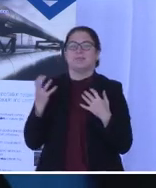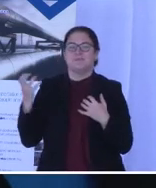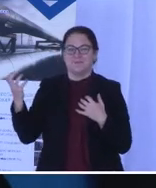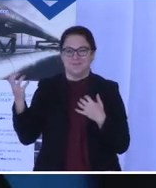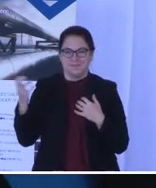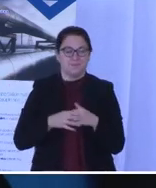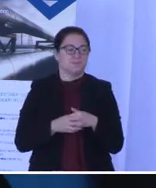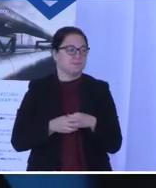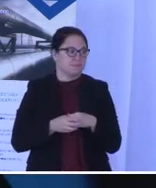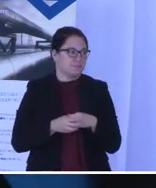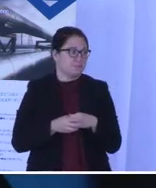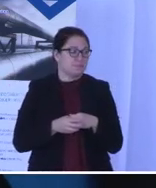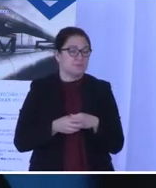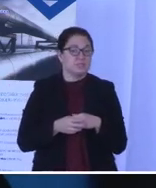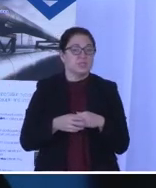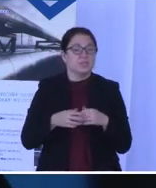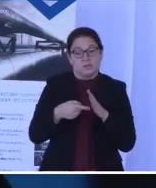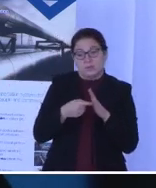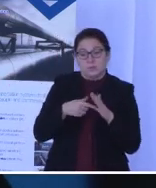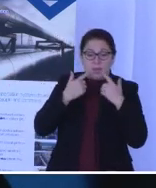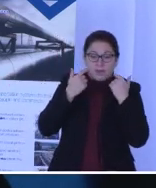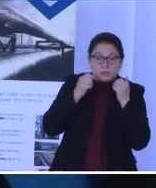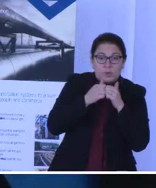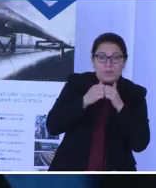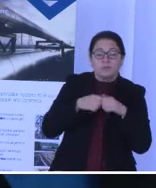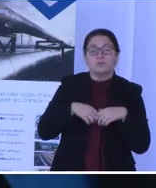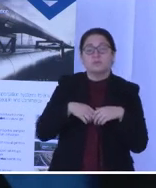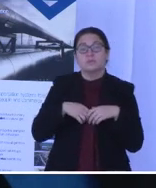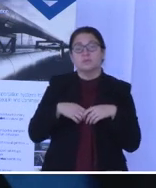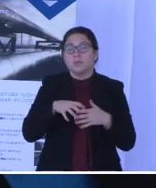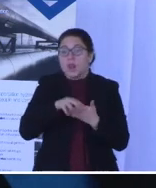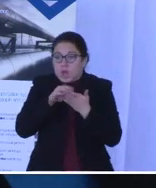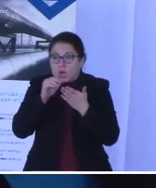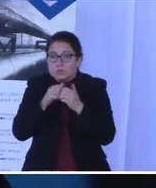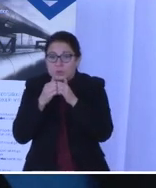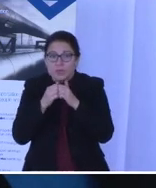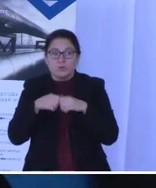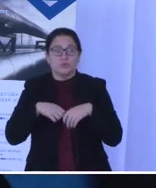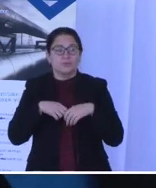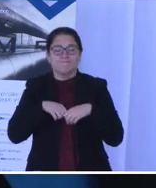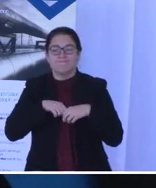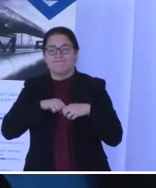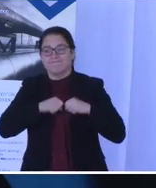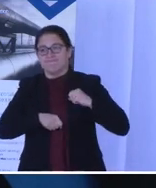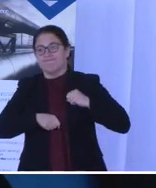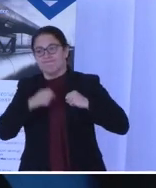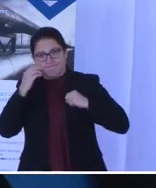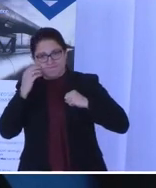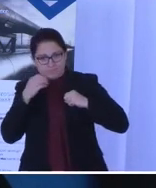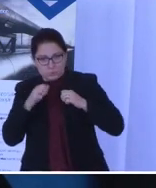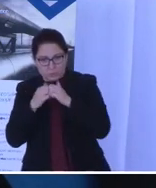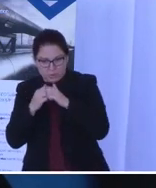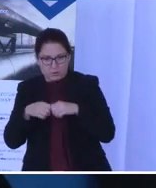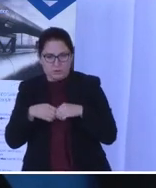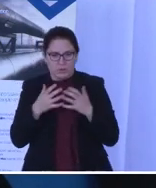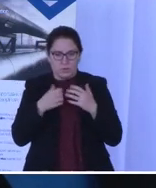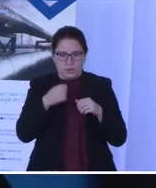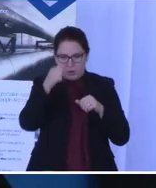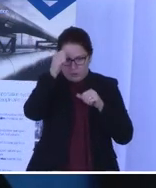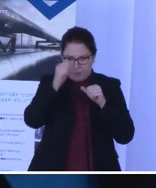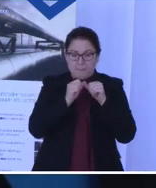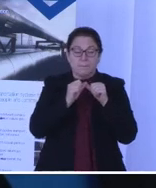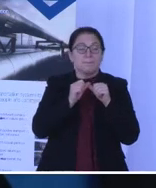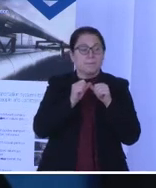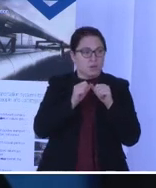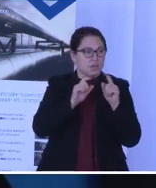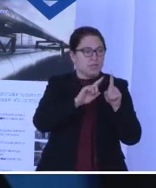we have laughed together, learned together, persevered together, and grieved together. I'd like to take a moment to remember the extraordinary family members